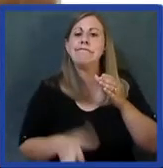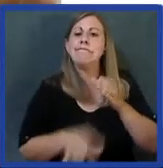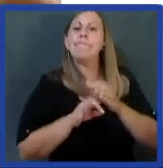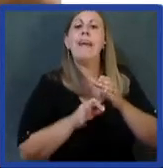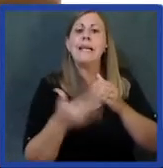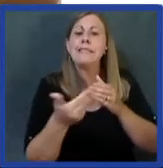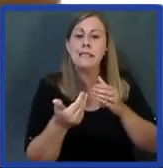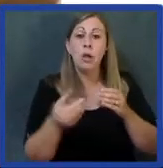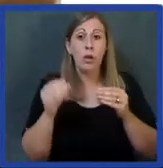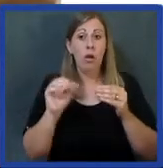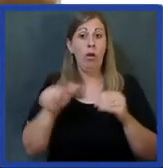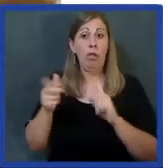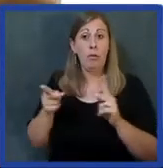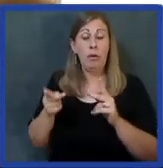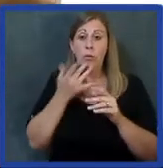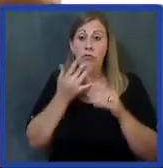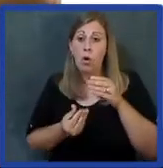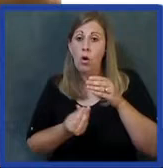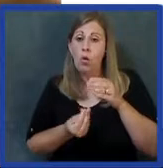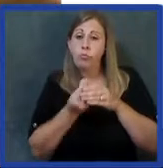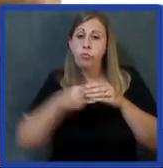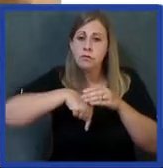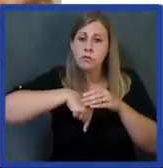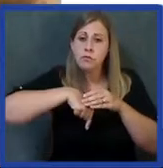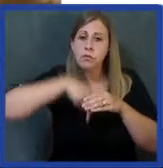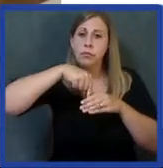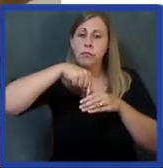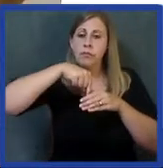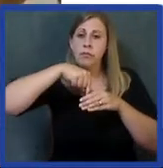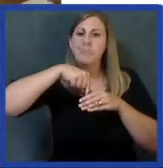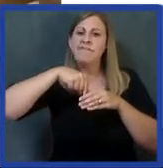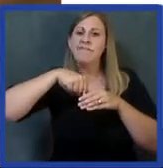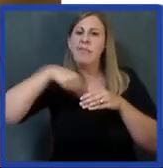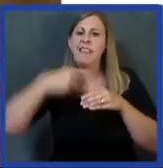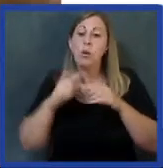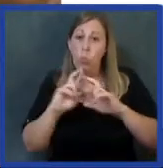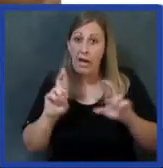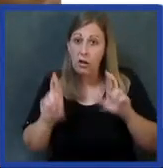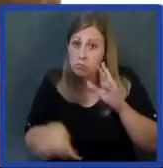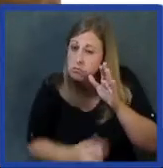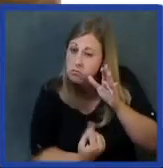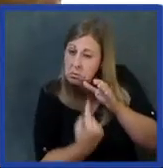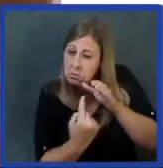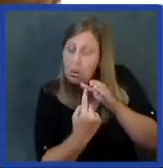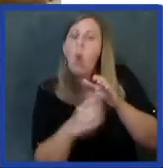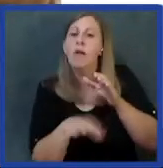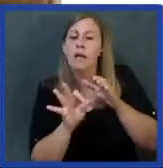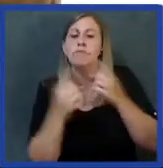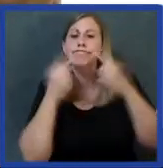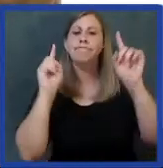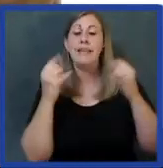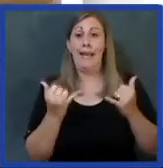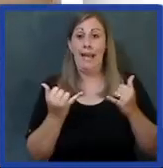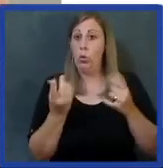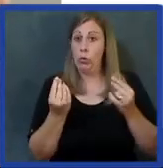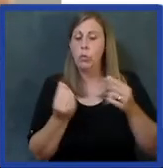for. Once you locate the tail, you're taking your thumb and 2 fingers, and you're basically pinching the bottom of